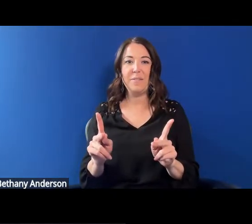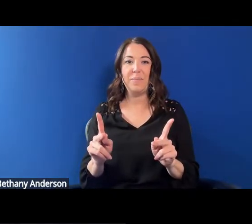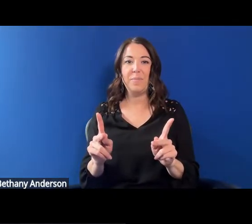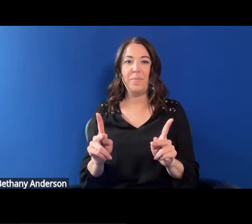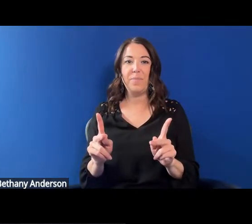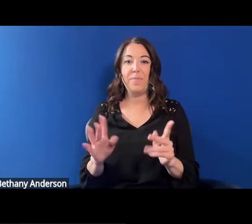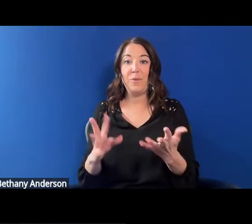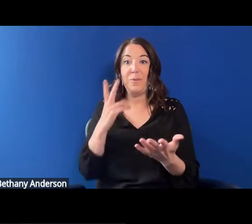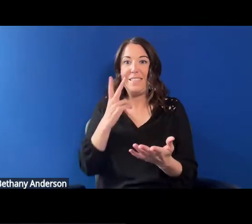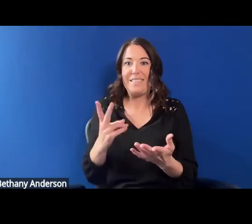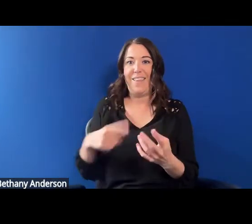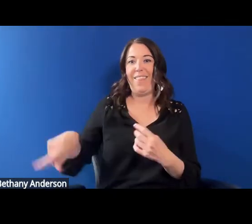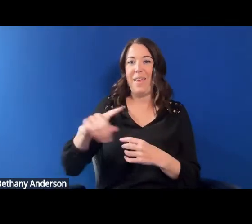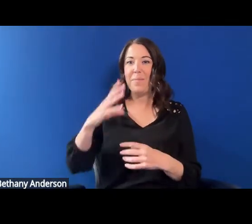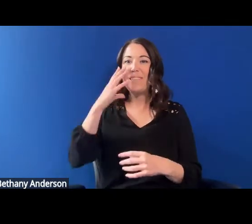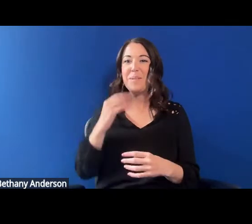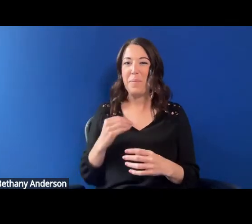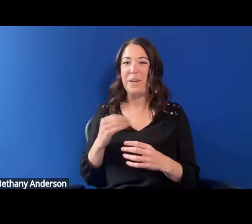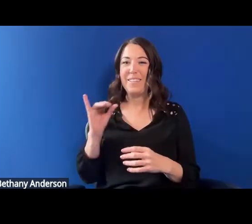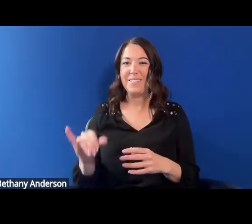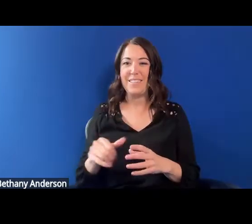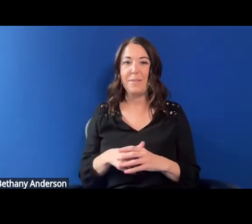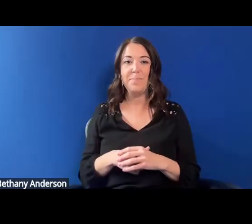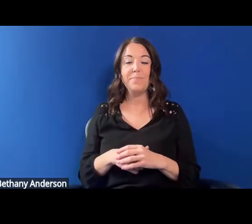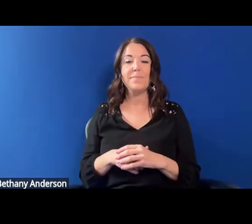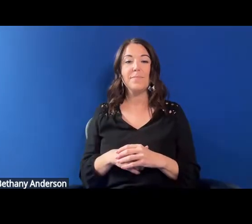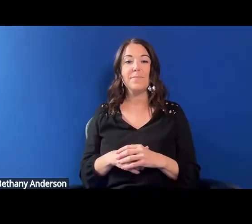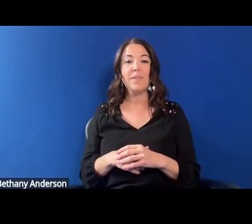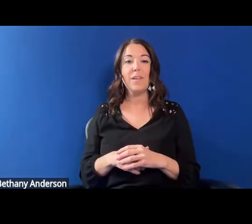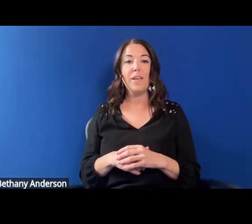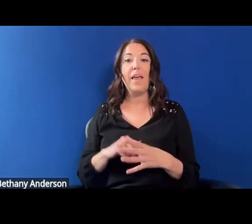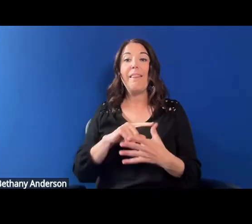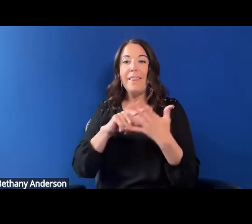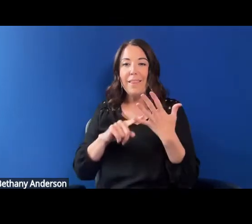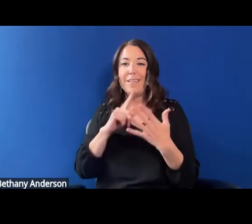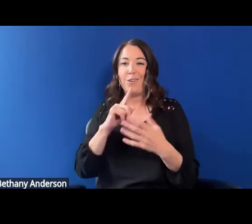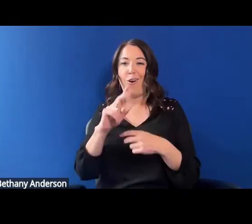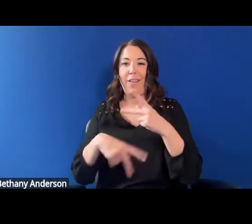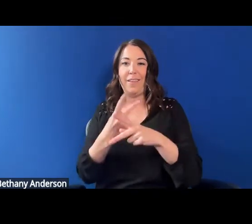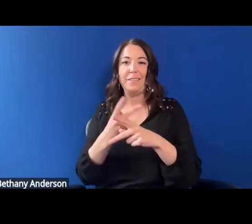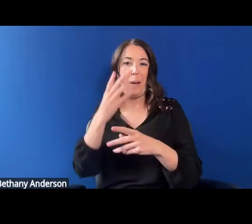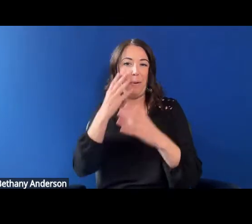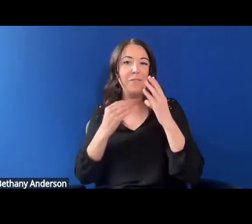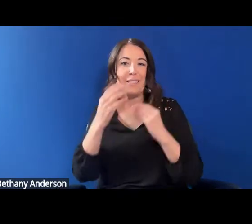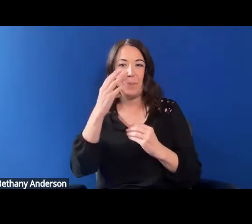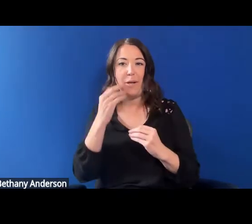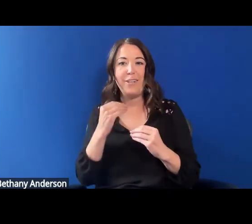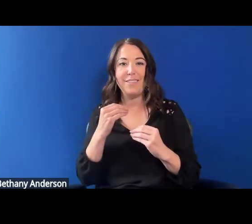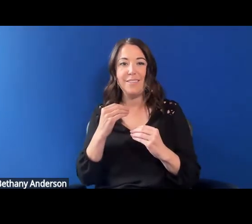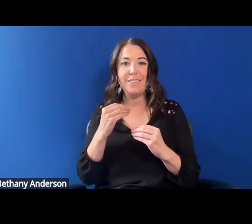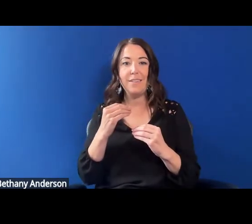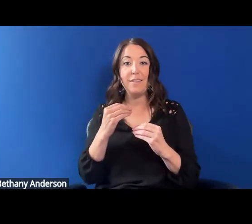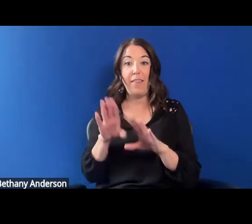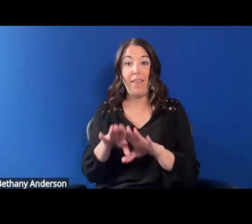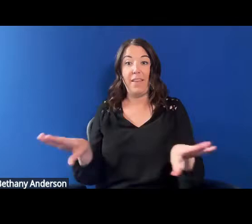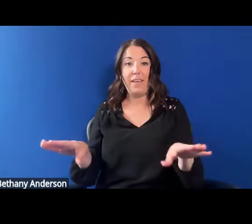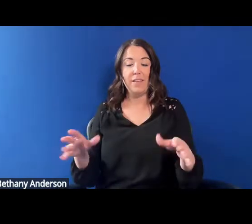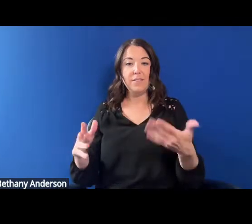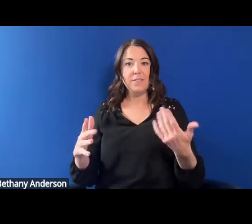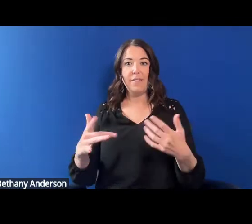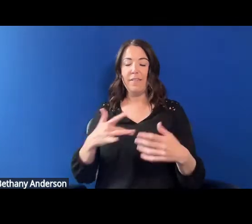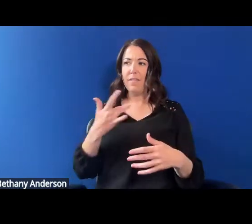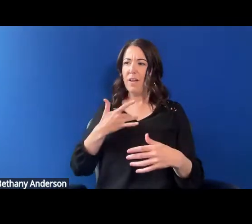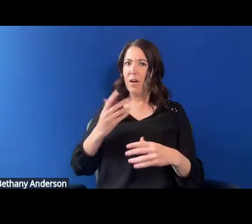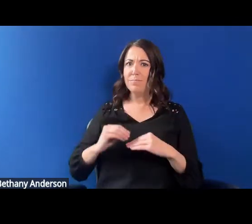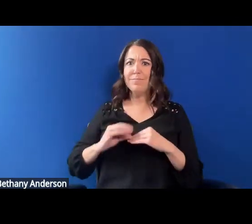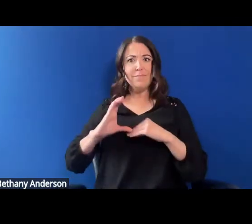to see them experience. I think that these are the experiences that the kids have a sense of accomplishment that they can